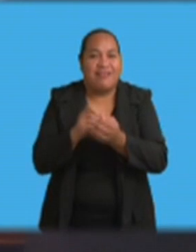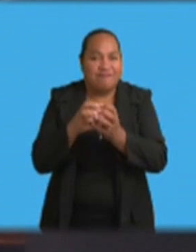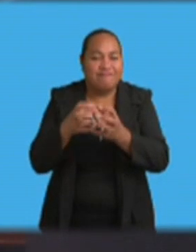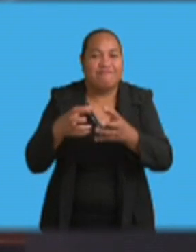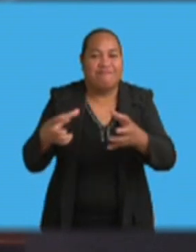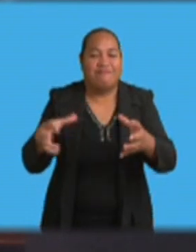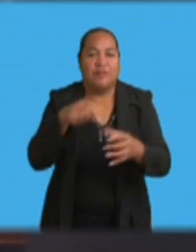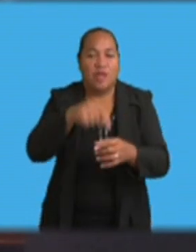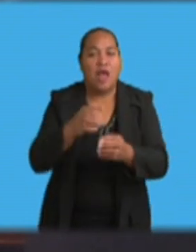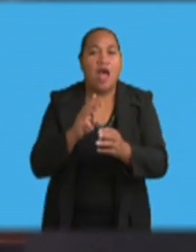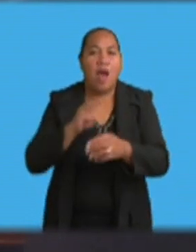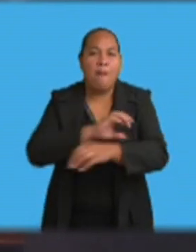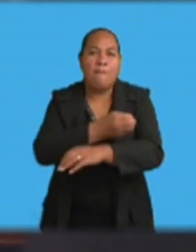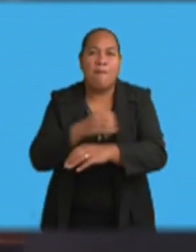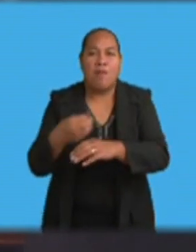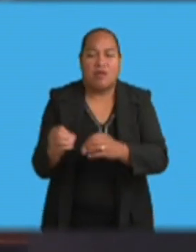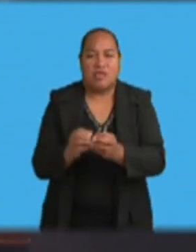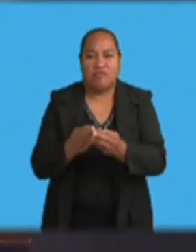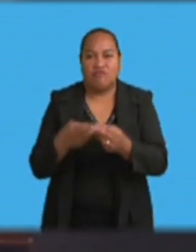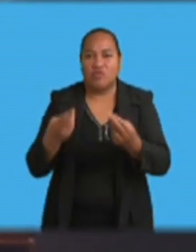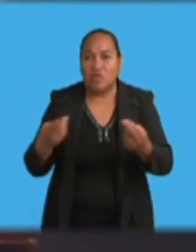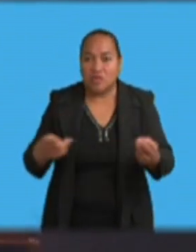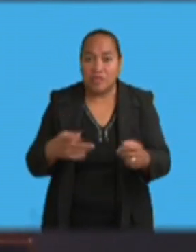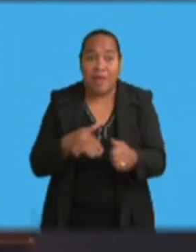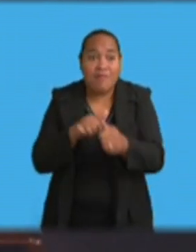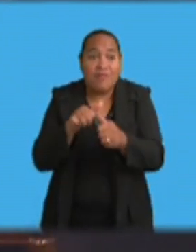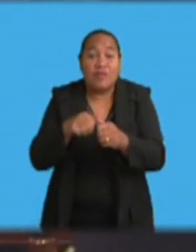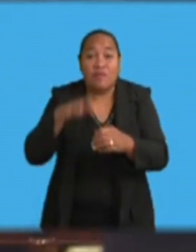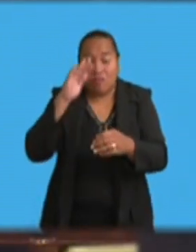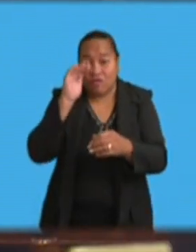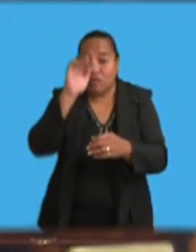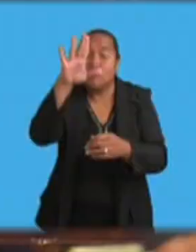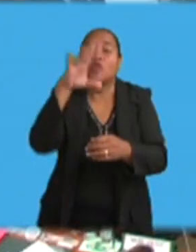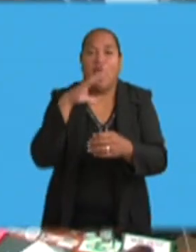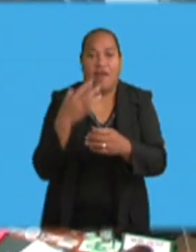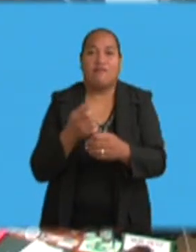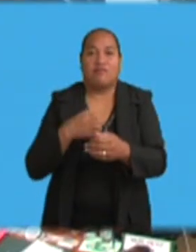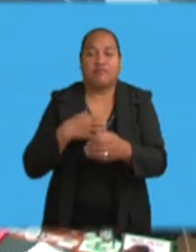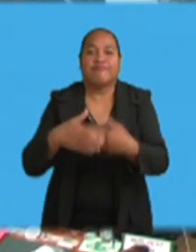This will ensure better livelihoods for our future generations. Thank you, Madam Speaker.